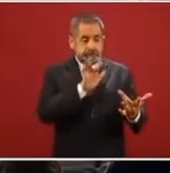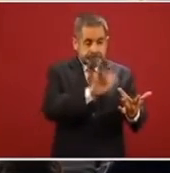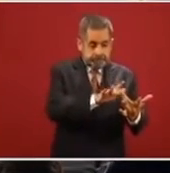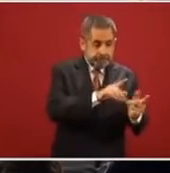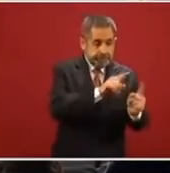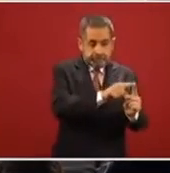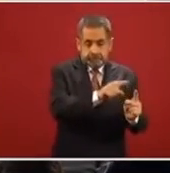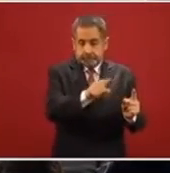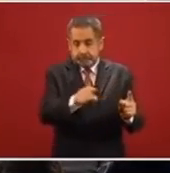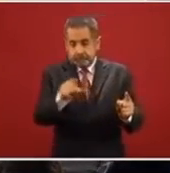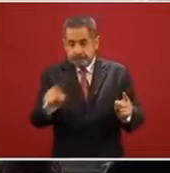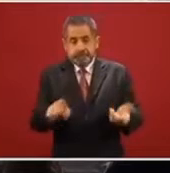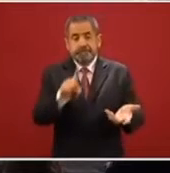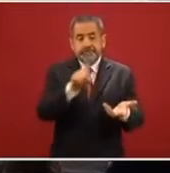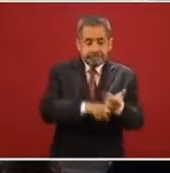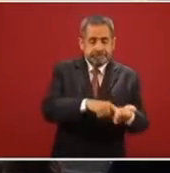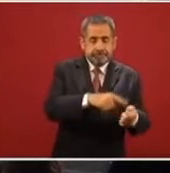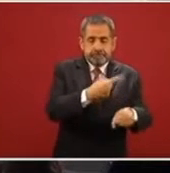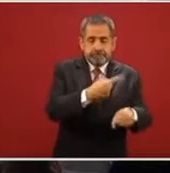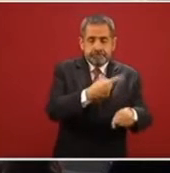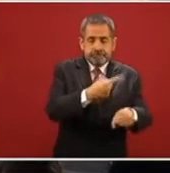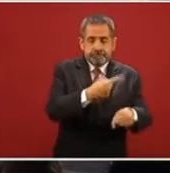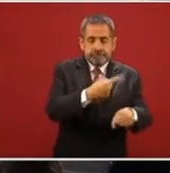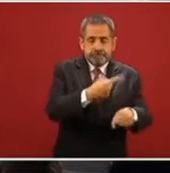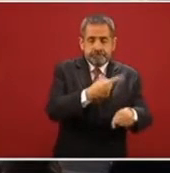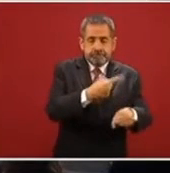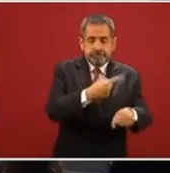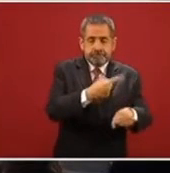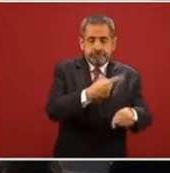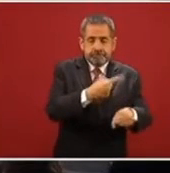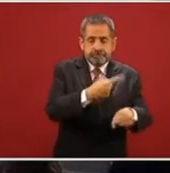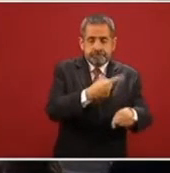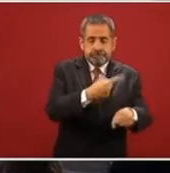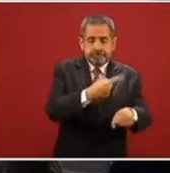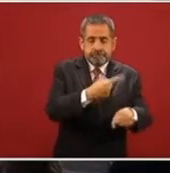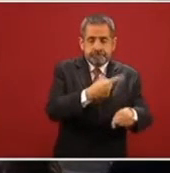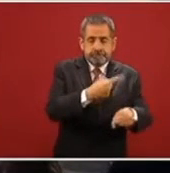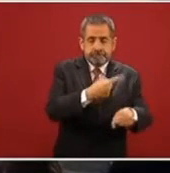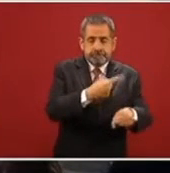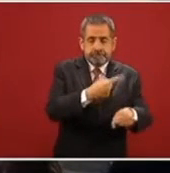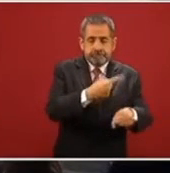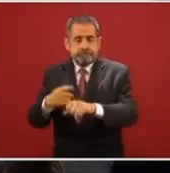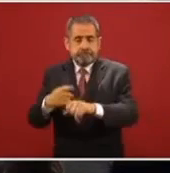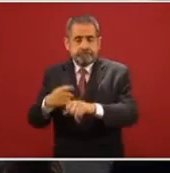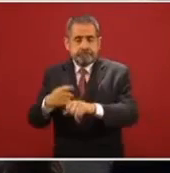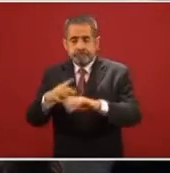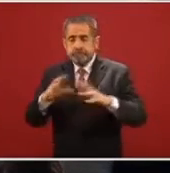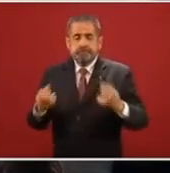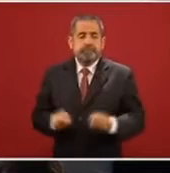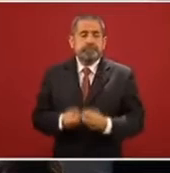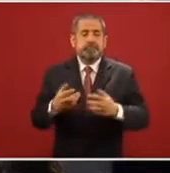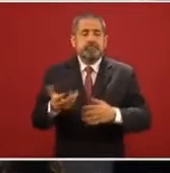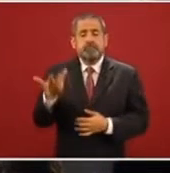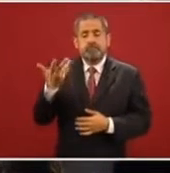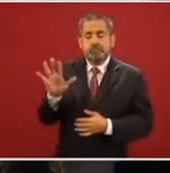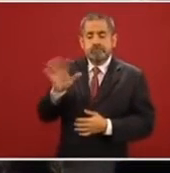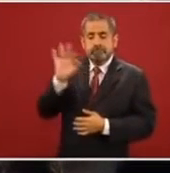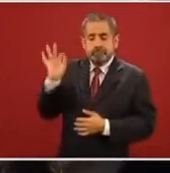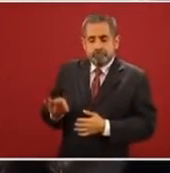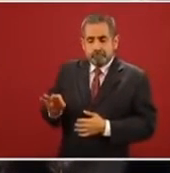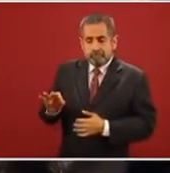son sintomáticos el 10% only 10% are symptomatic y el 90%